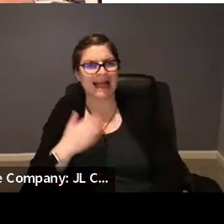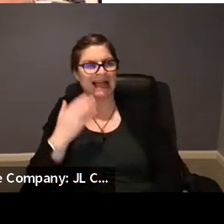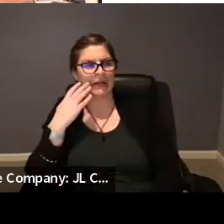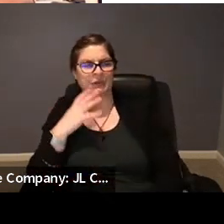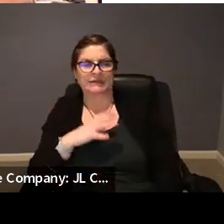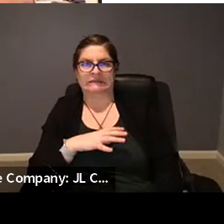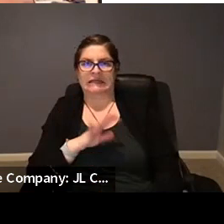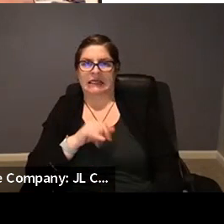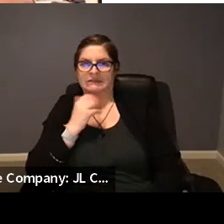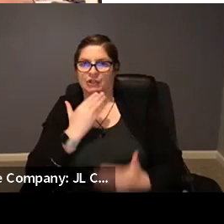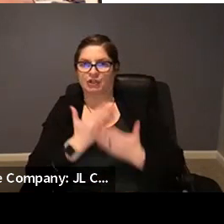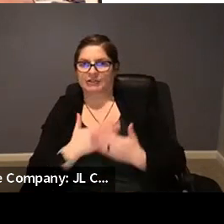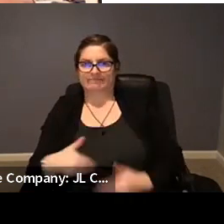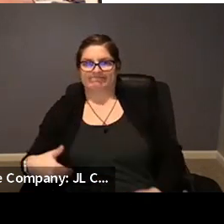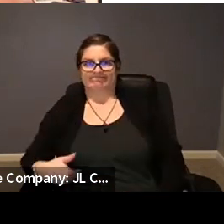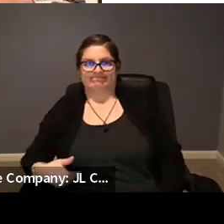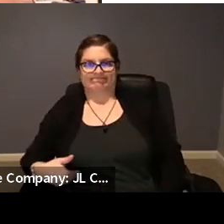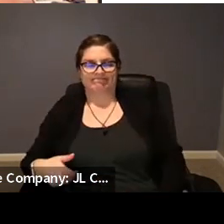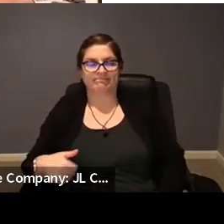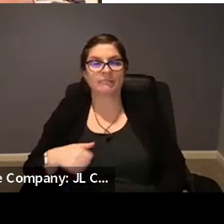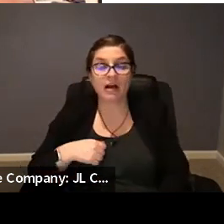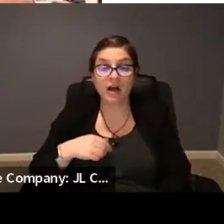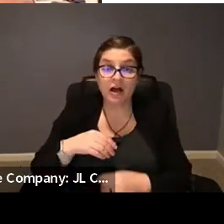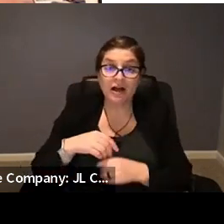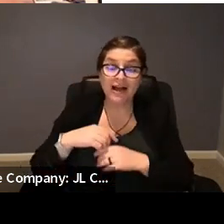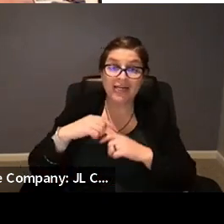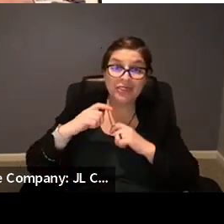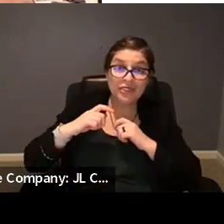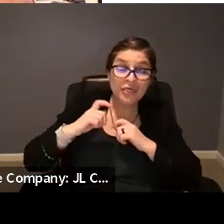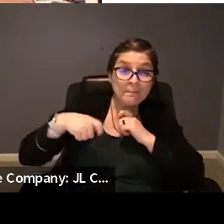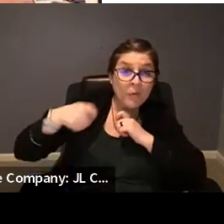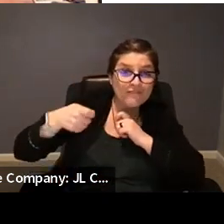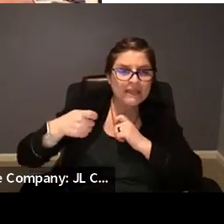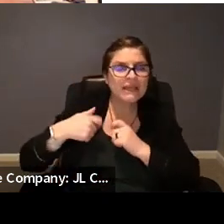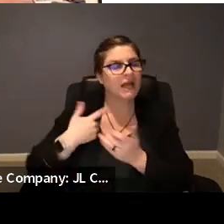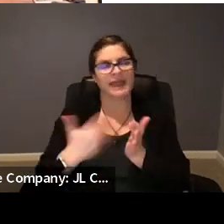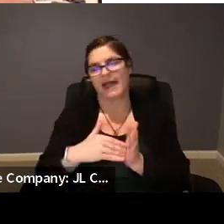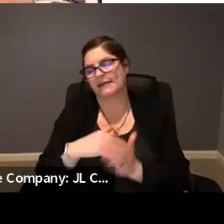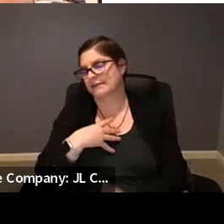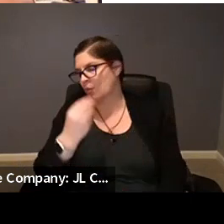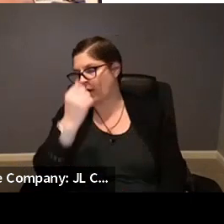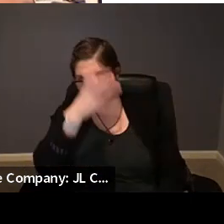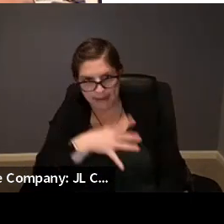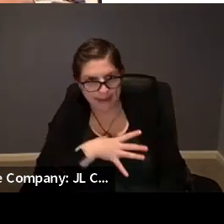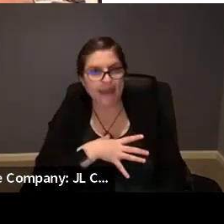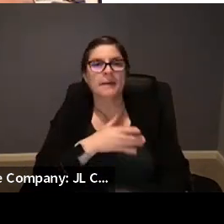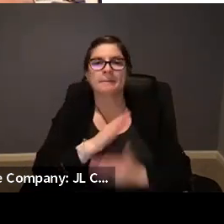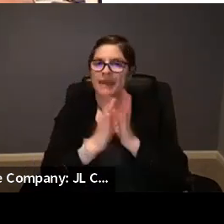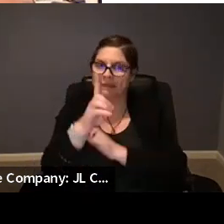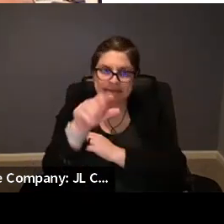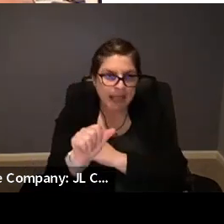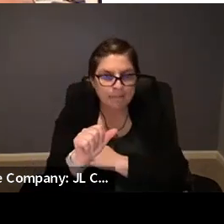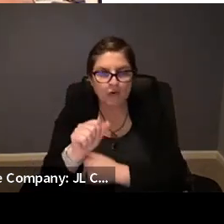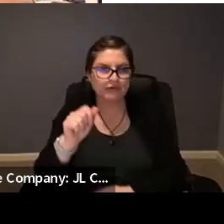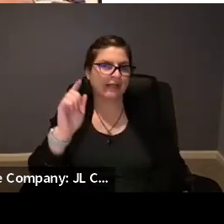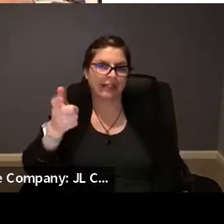thing. And, you know, in the movie, the guy, because again, it's a white guy who is disabled late in life doing some like rich guy thing. I